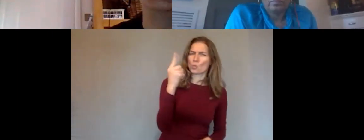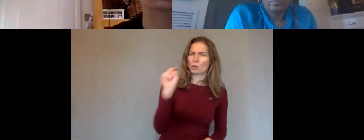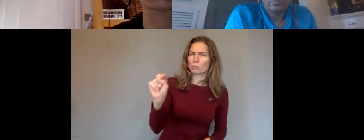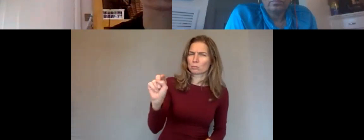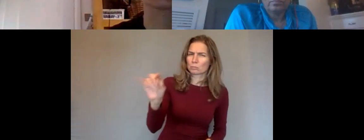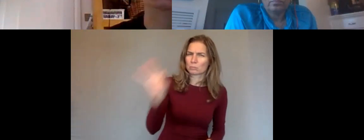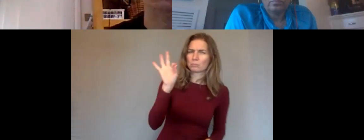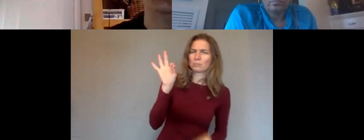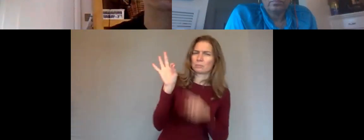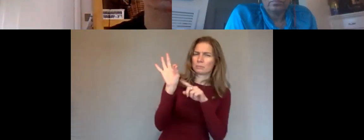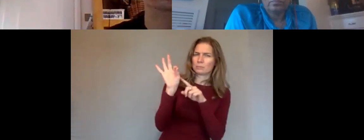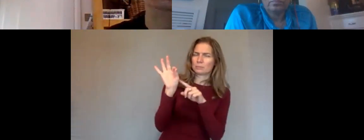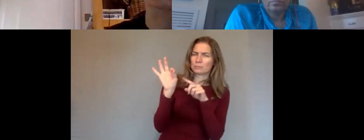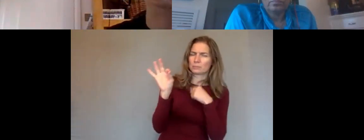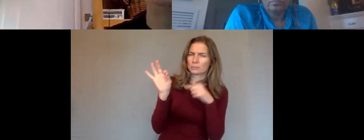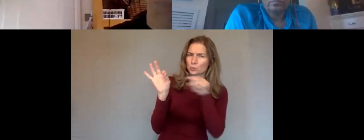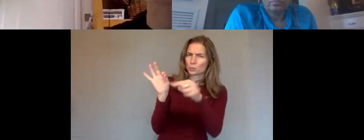picked up on, was around